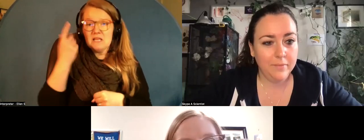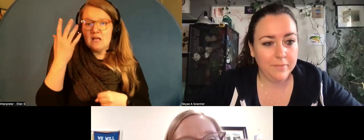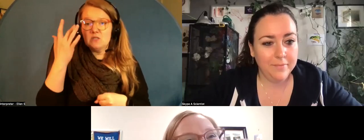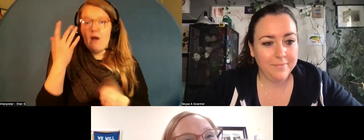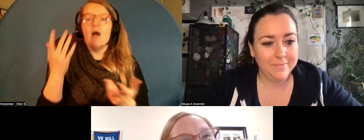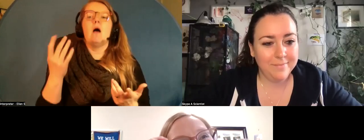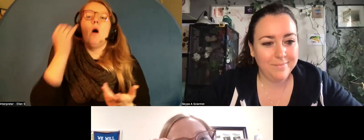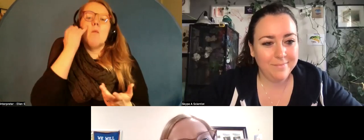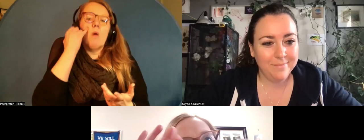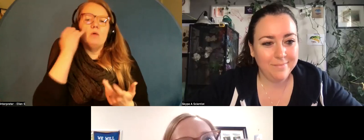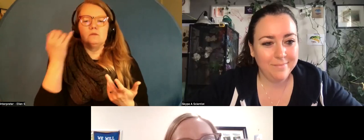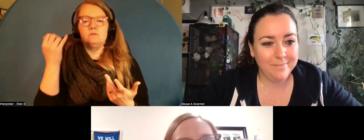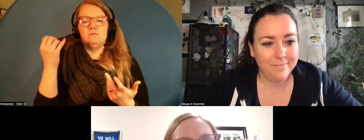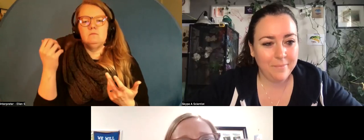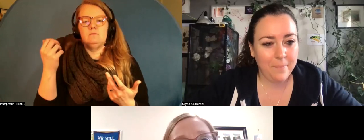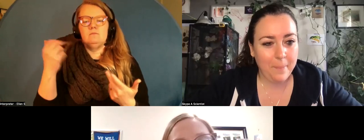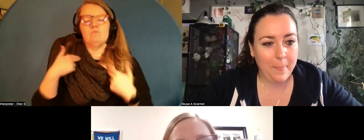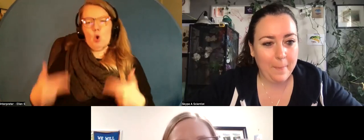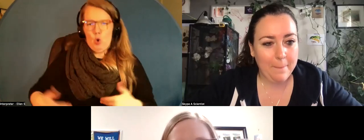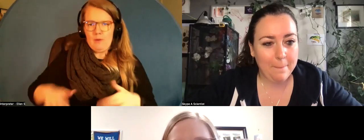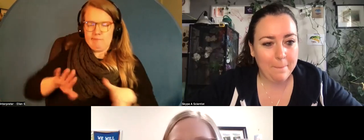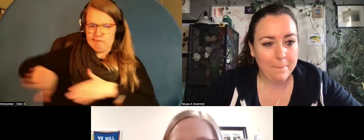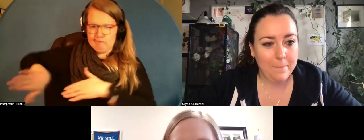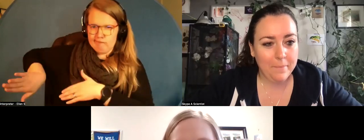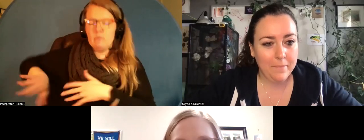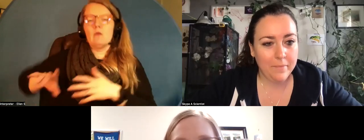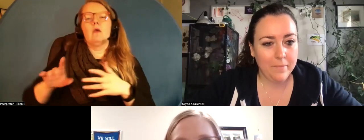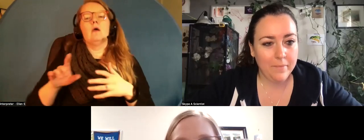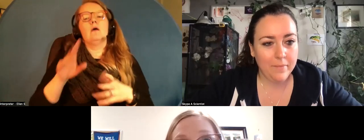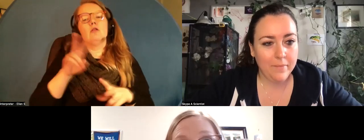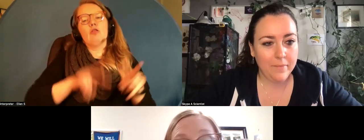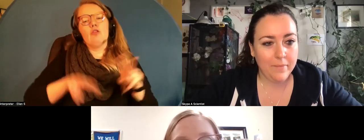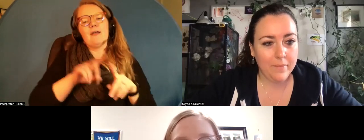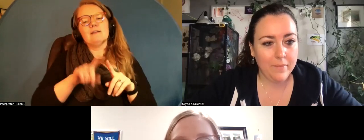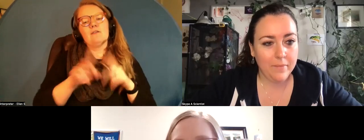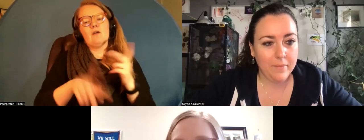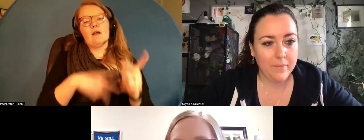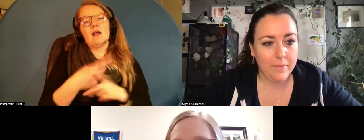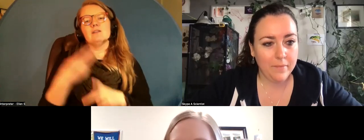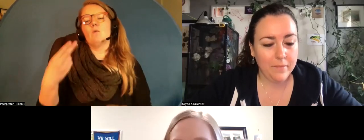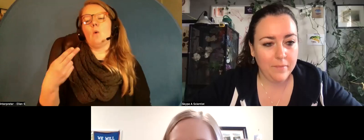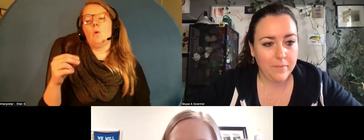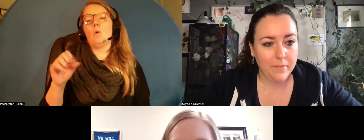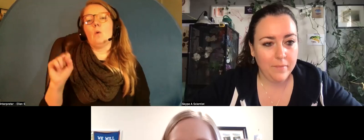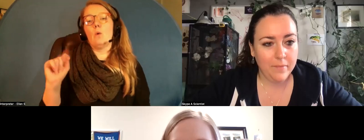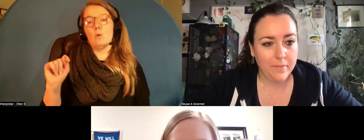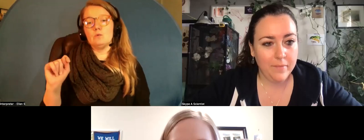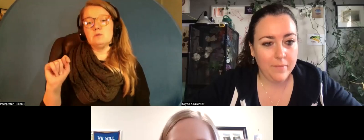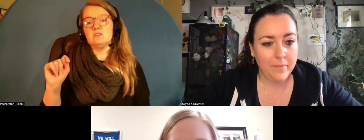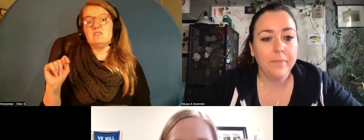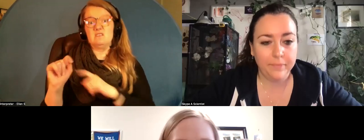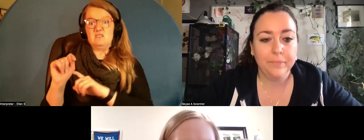from the situation, we can look at all sorts of different hosts who are manipulated by